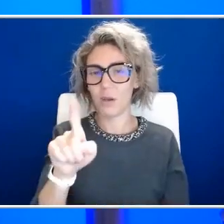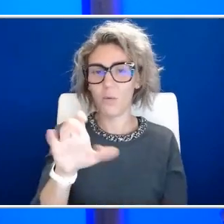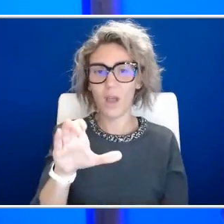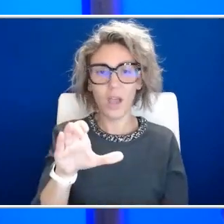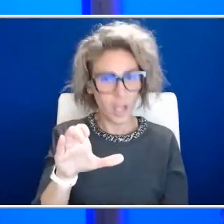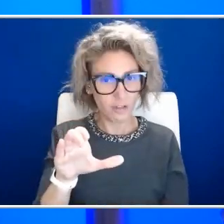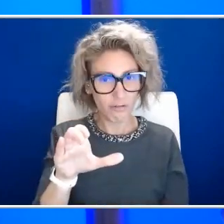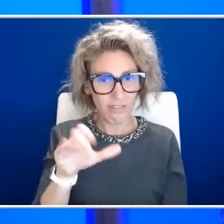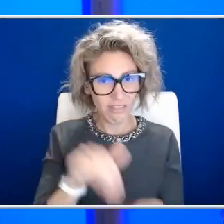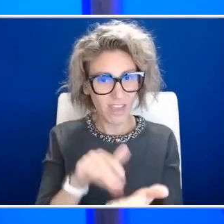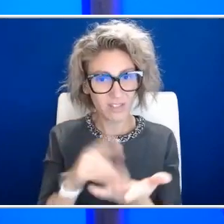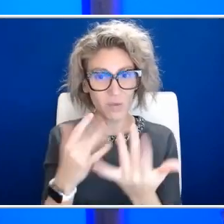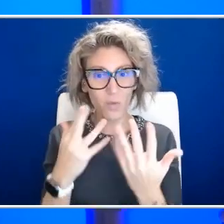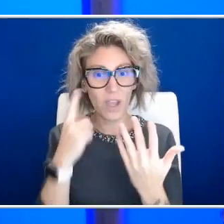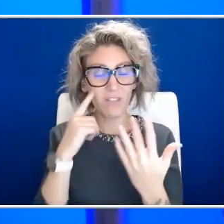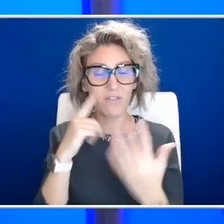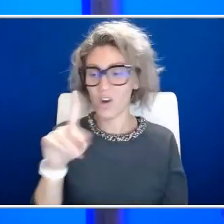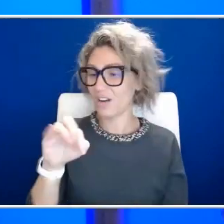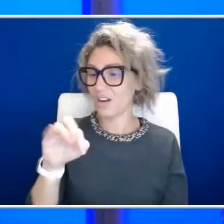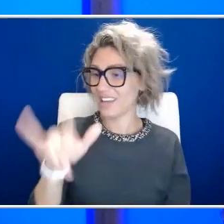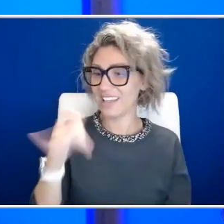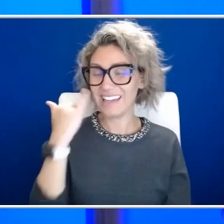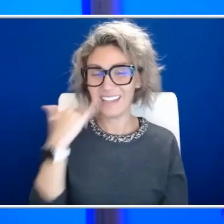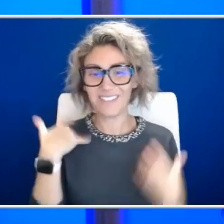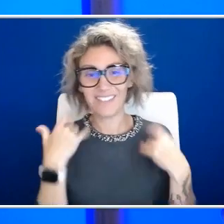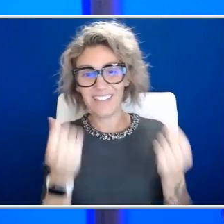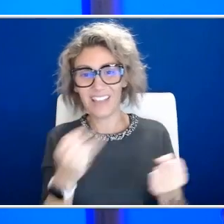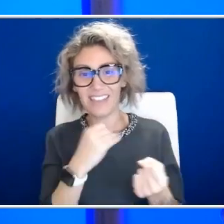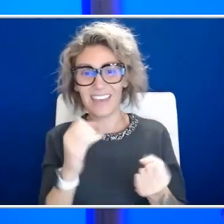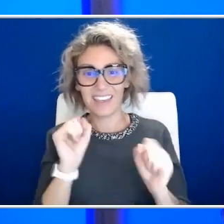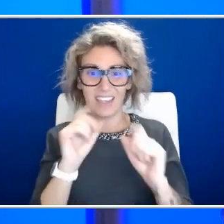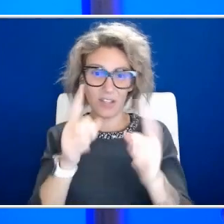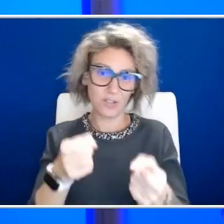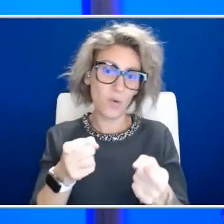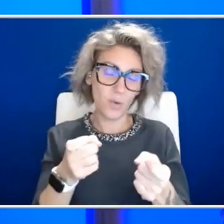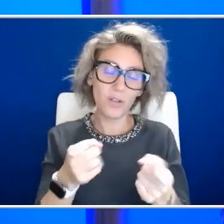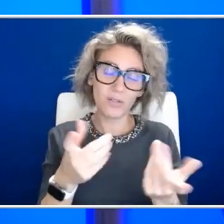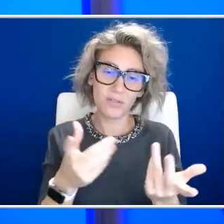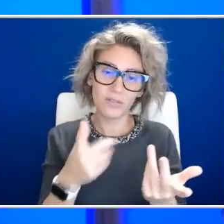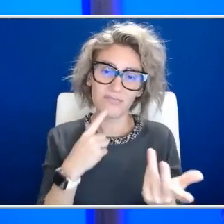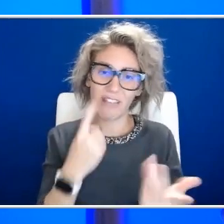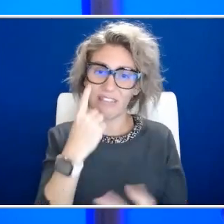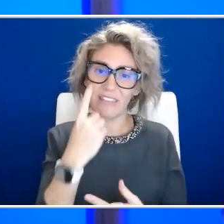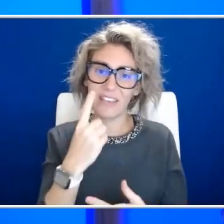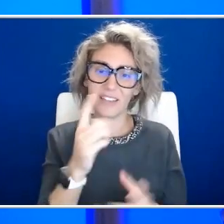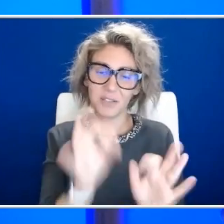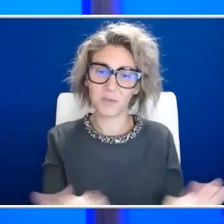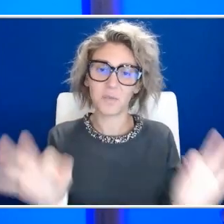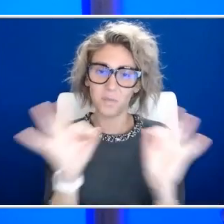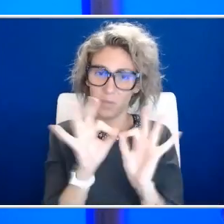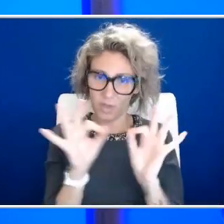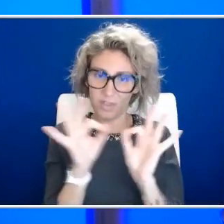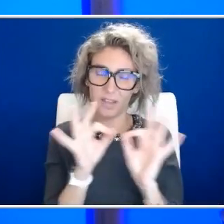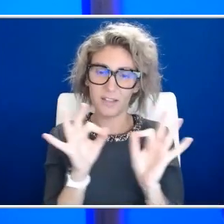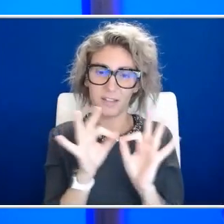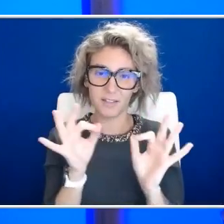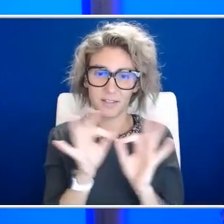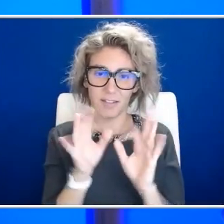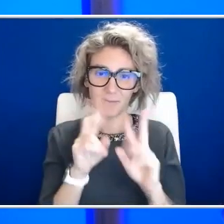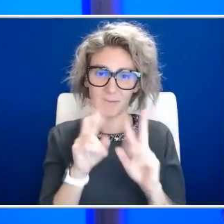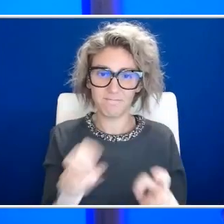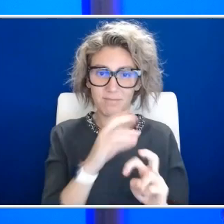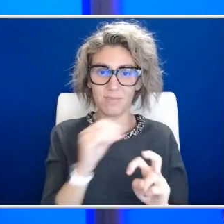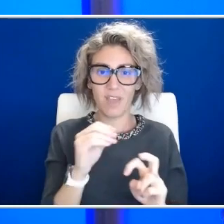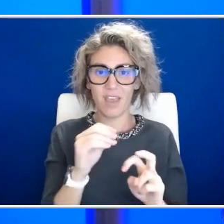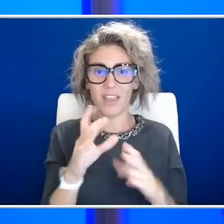kidney. So if you're healthy and could be a donor, I think it's a very worth idea looking at, and you can lead a